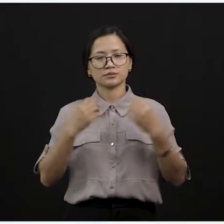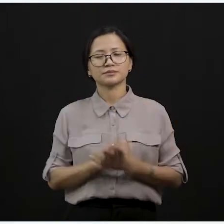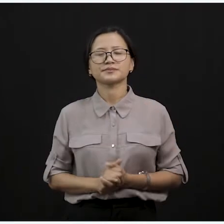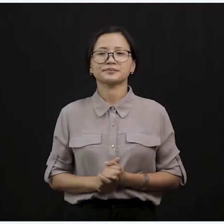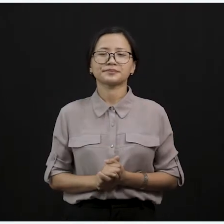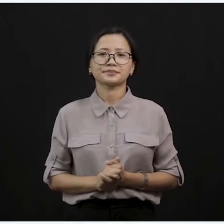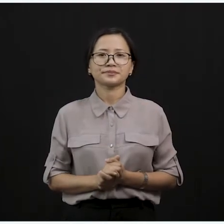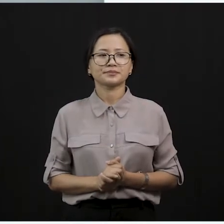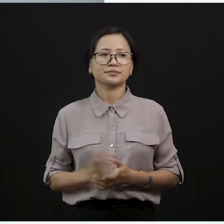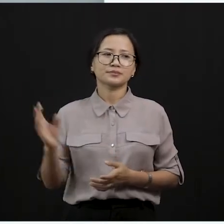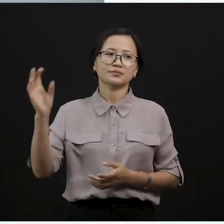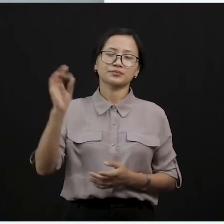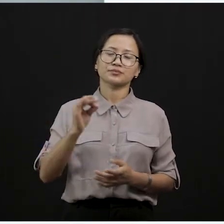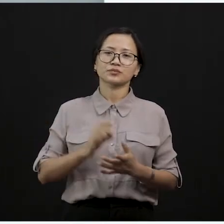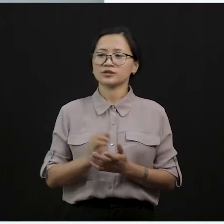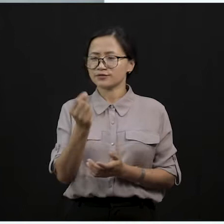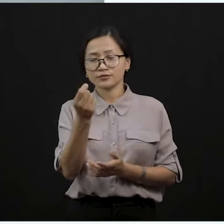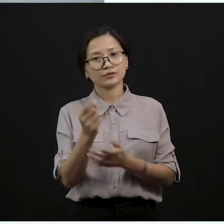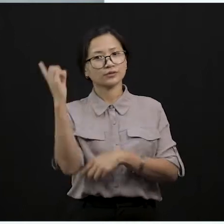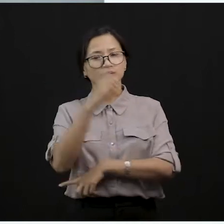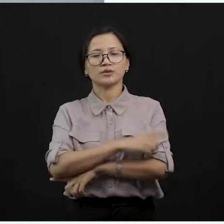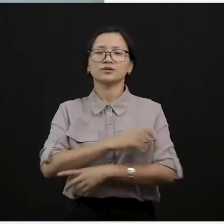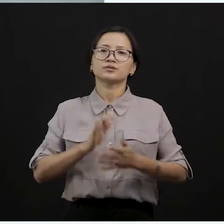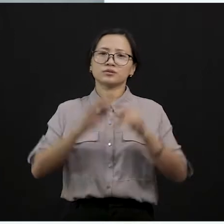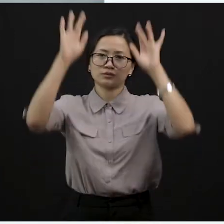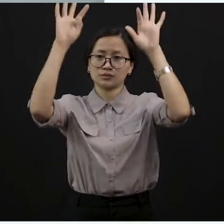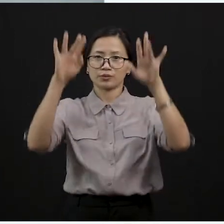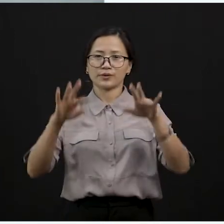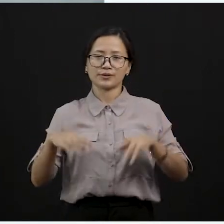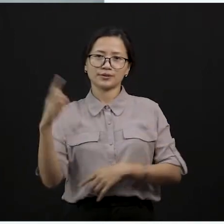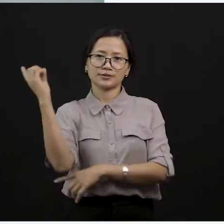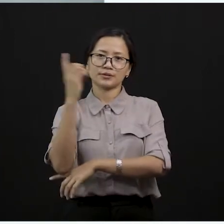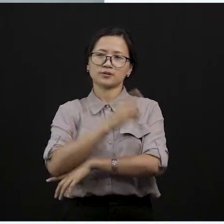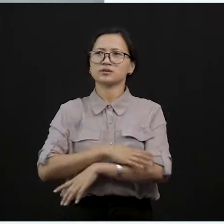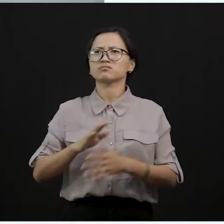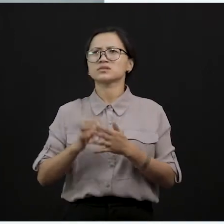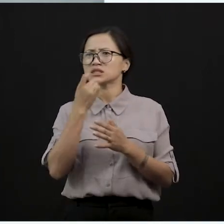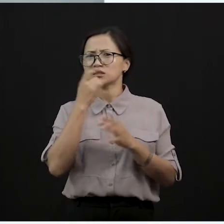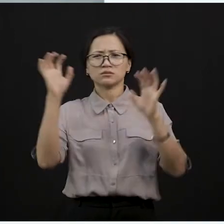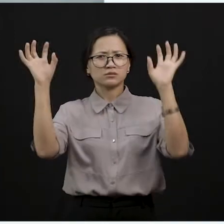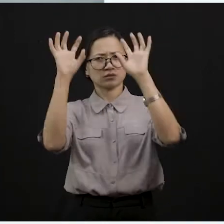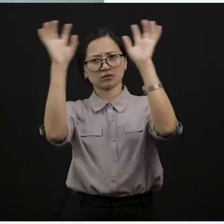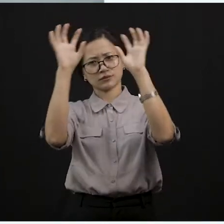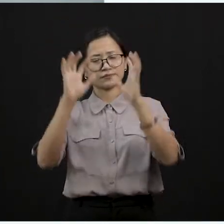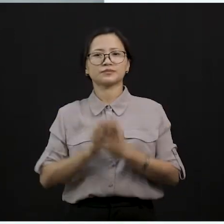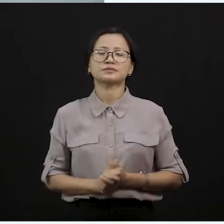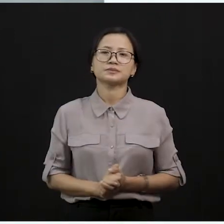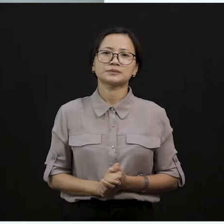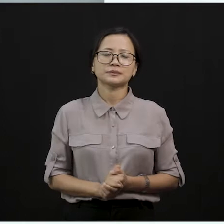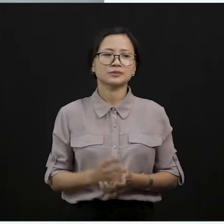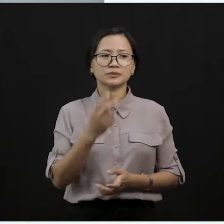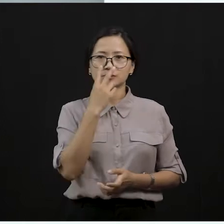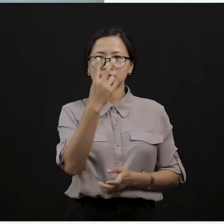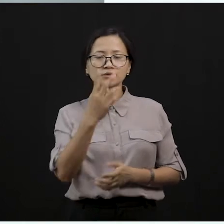students, again, after some few days, it was rainy and it was foggy. Okay? So here you can